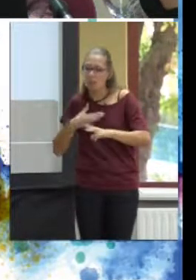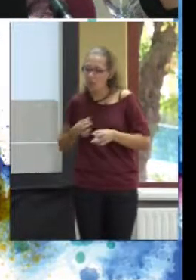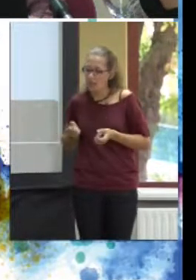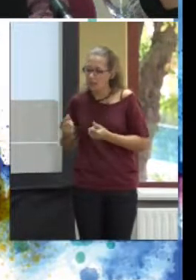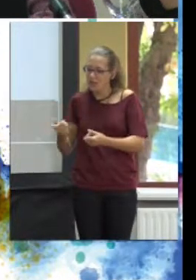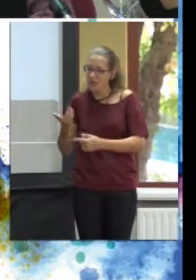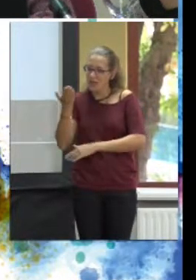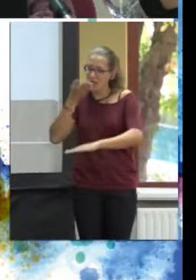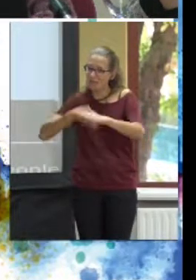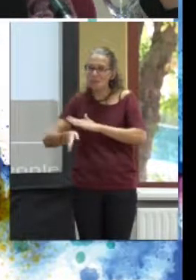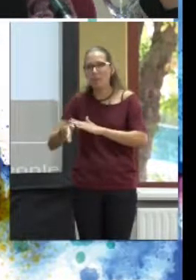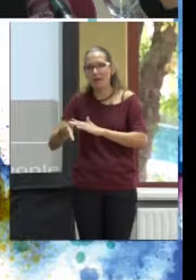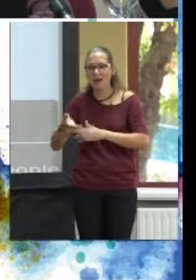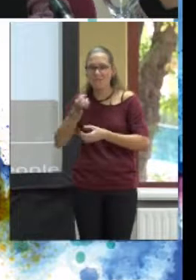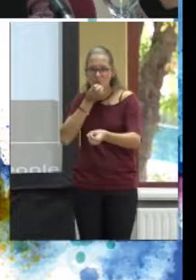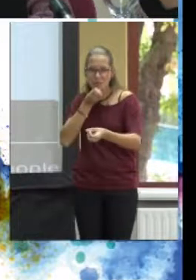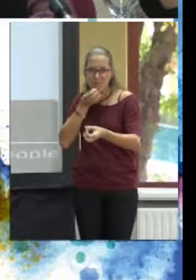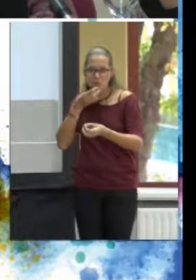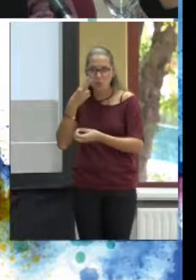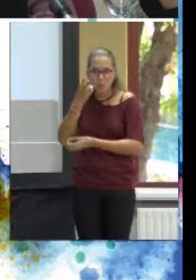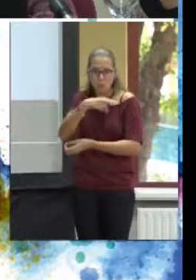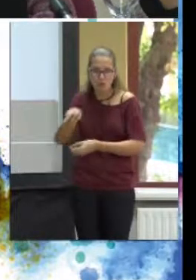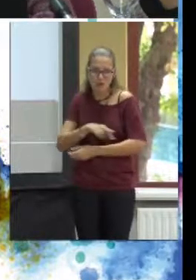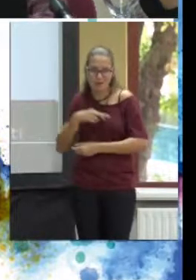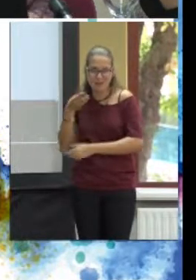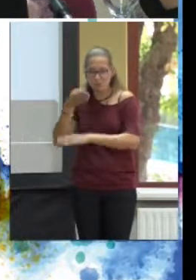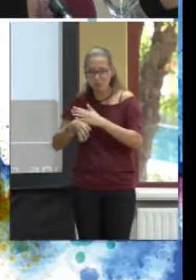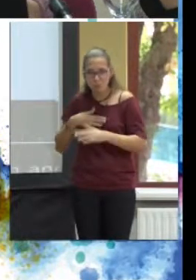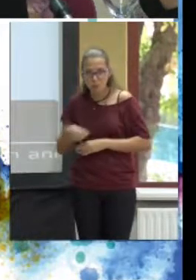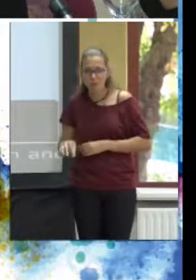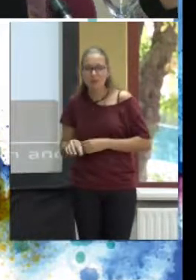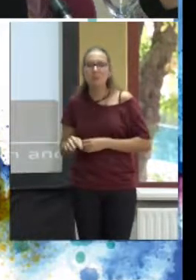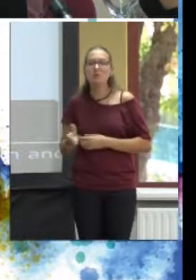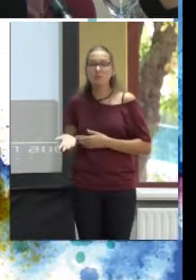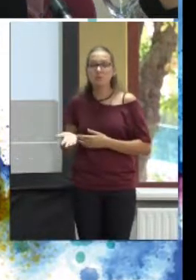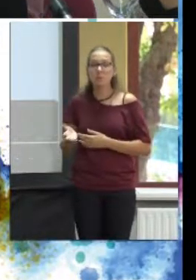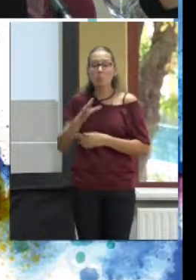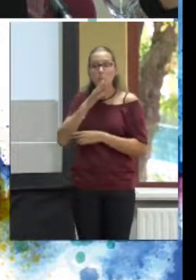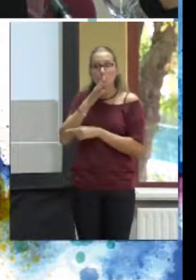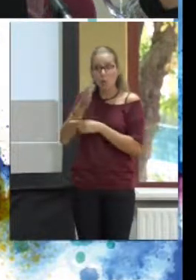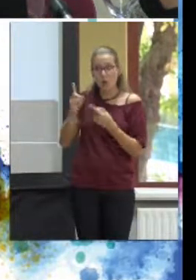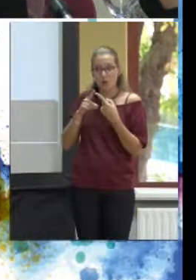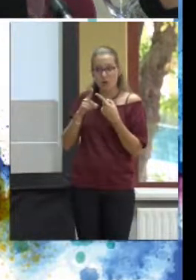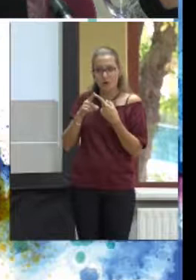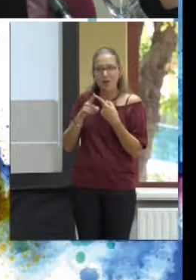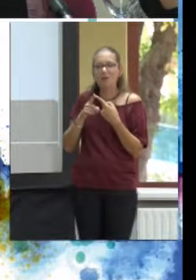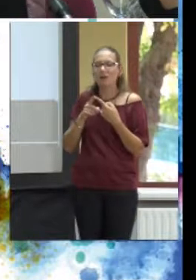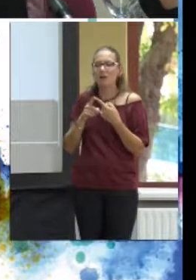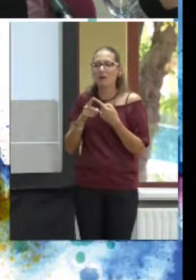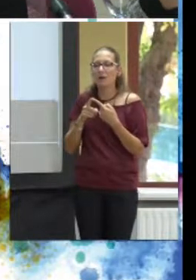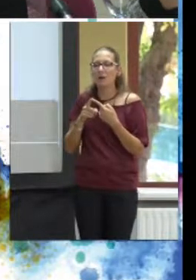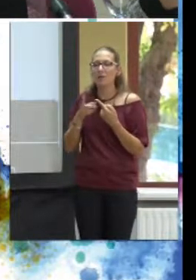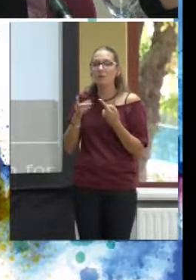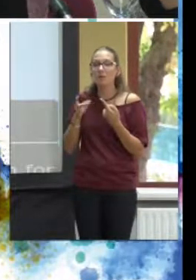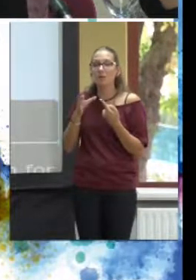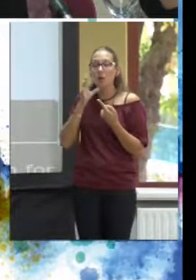disabilities to access information and the experience of the museum, reason for which the elements included in the